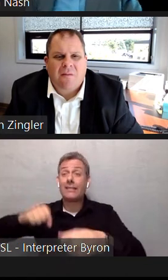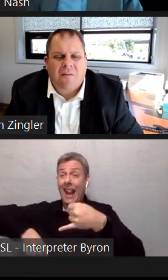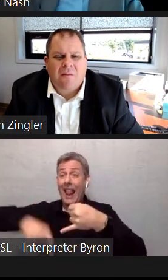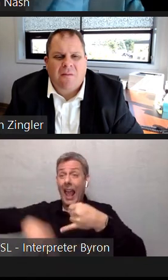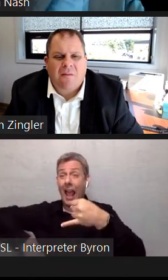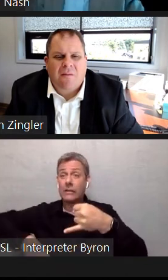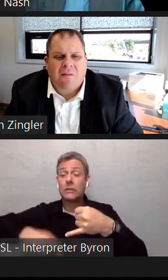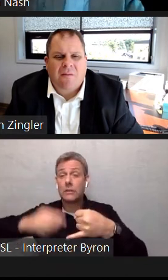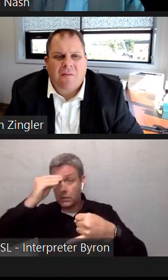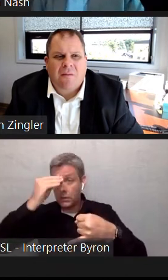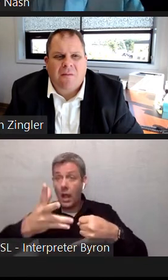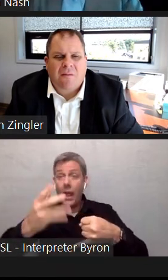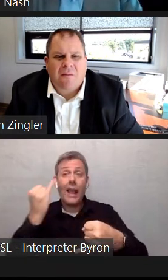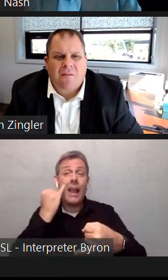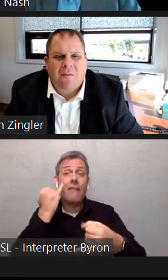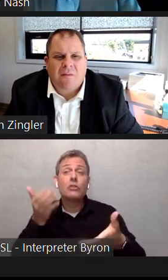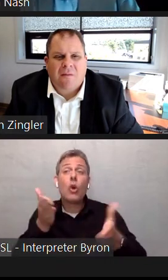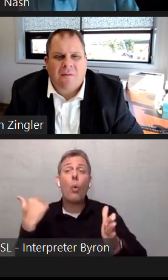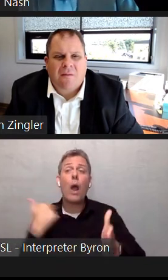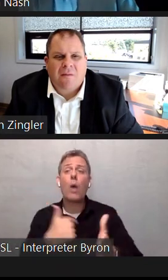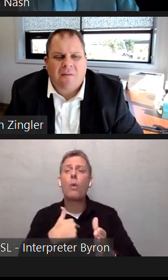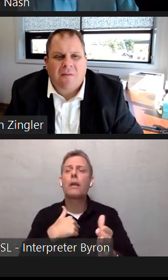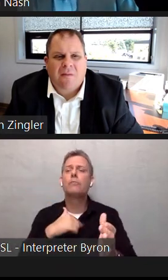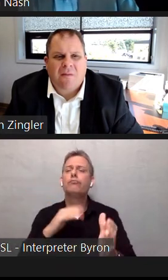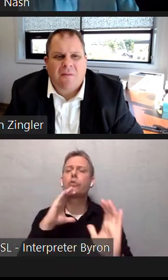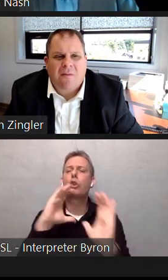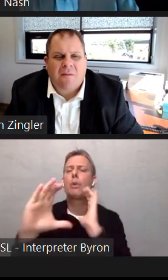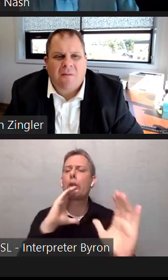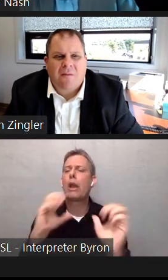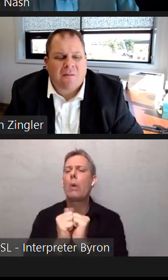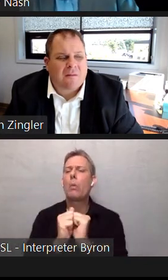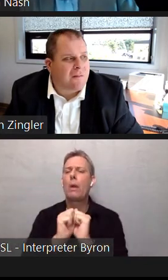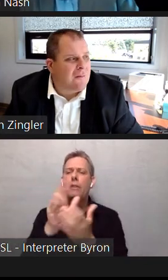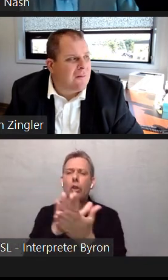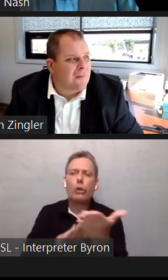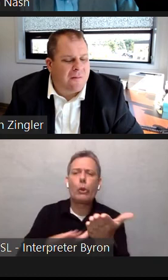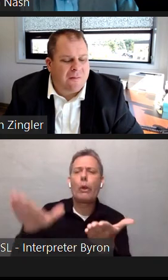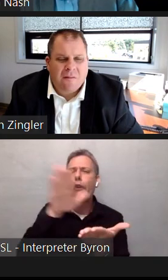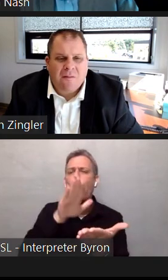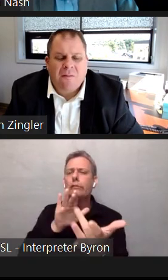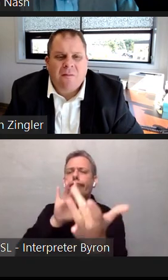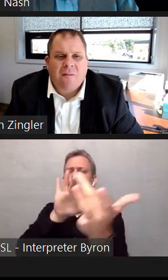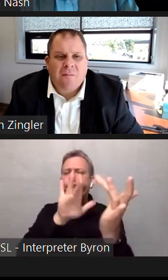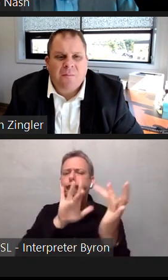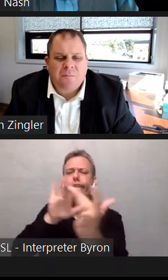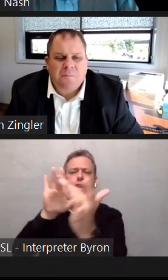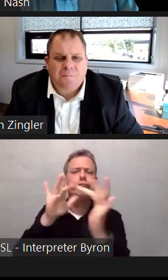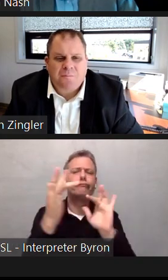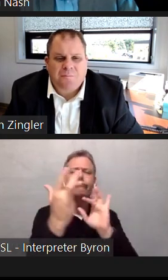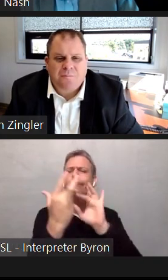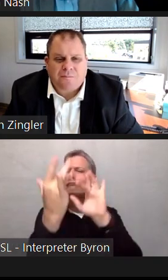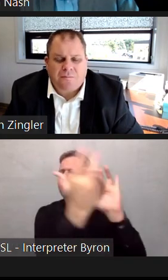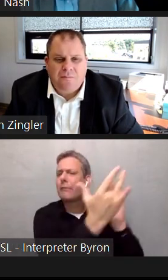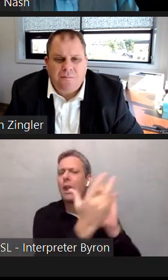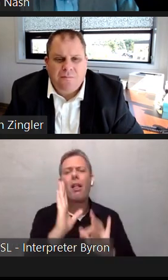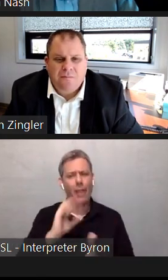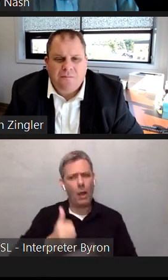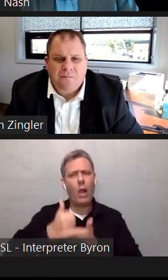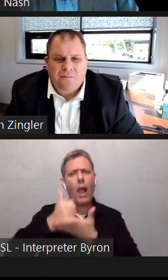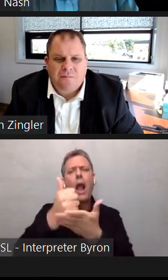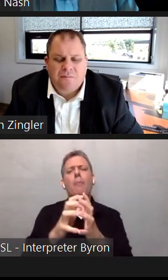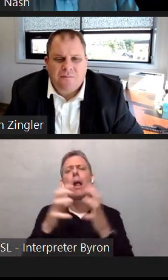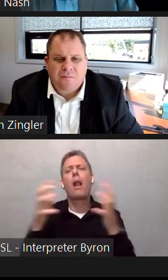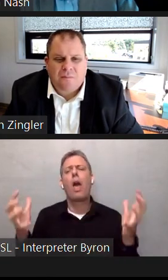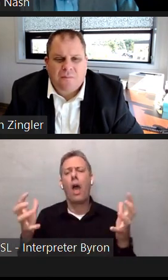can even communicate to universities or trainer-to-trainer modules or other places, that also will help in a way at least giving